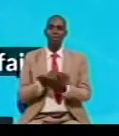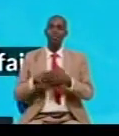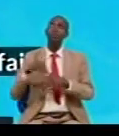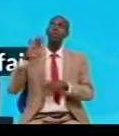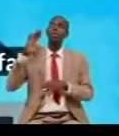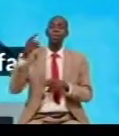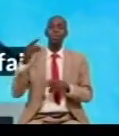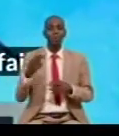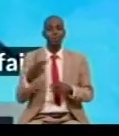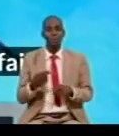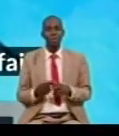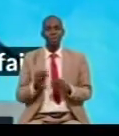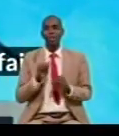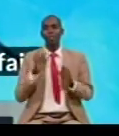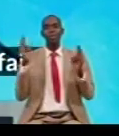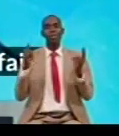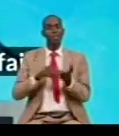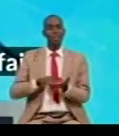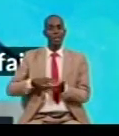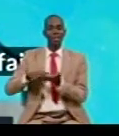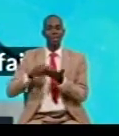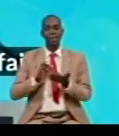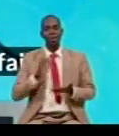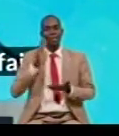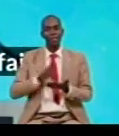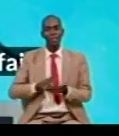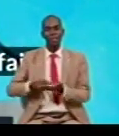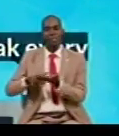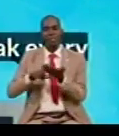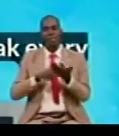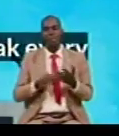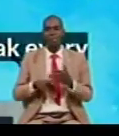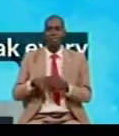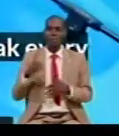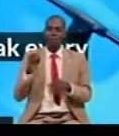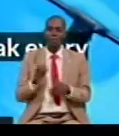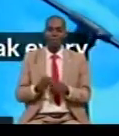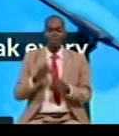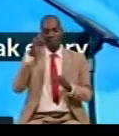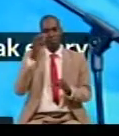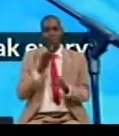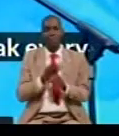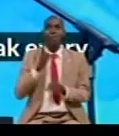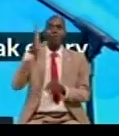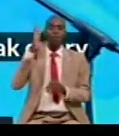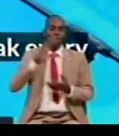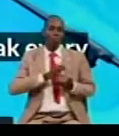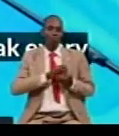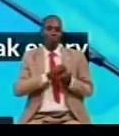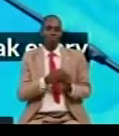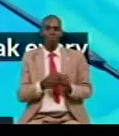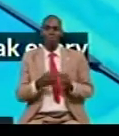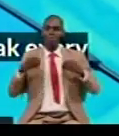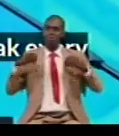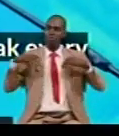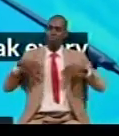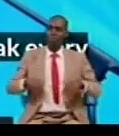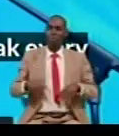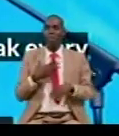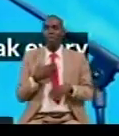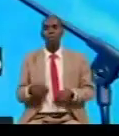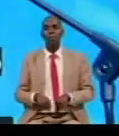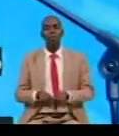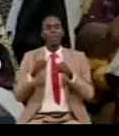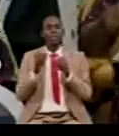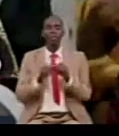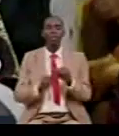name. A victory dance I will dance out in faith. He will crush disappointment and break every